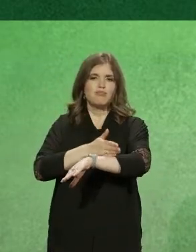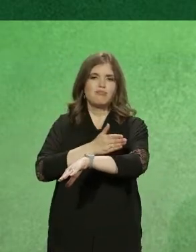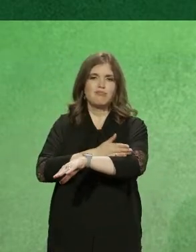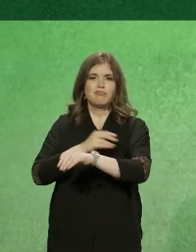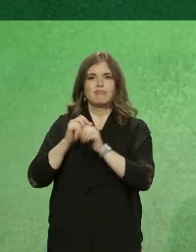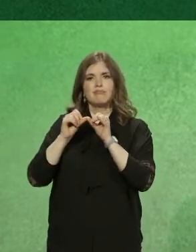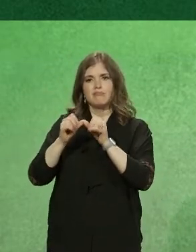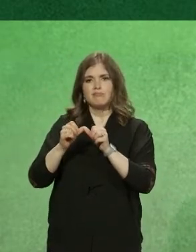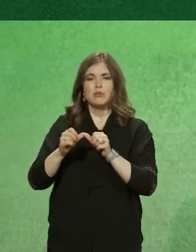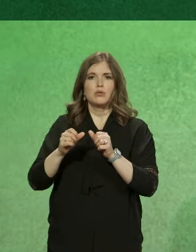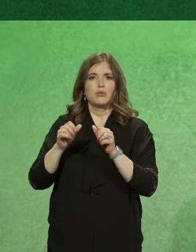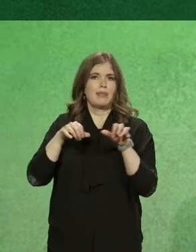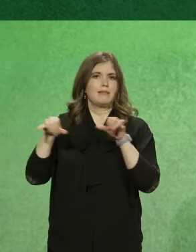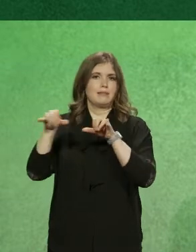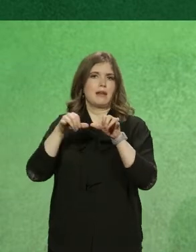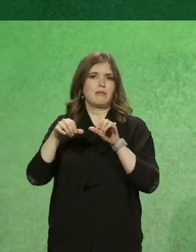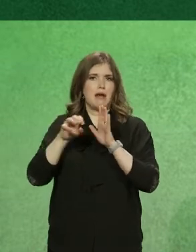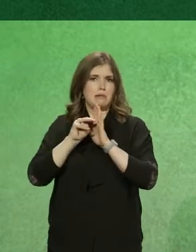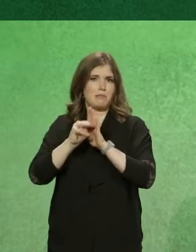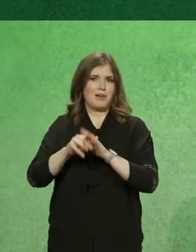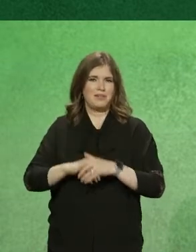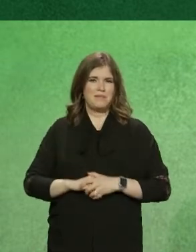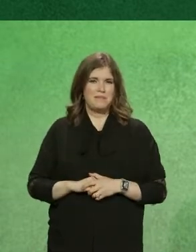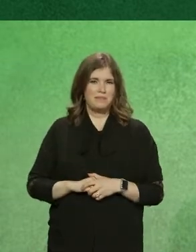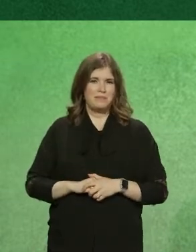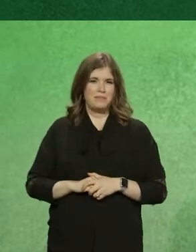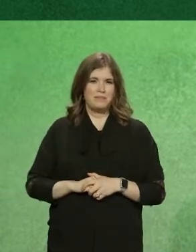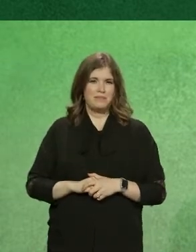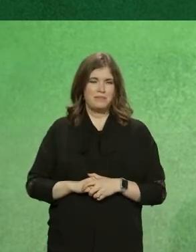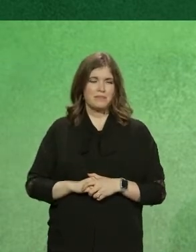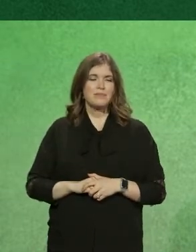standardized model of the stove.